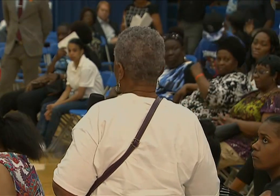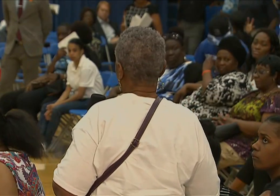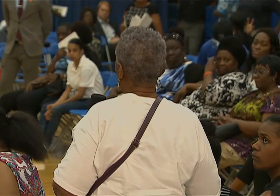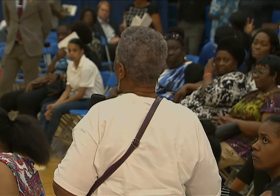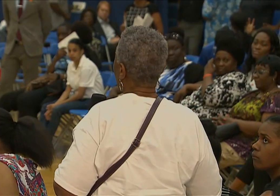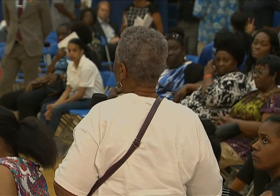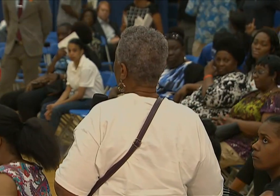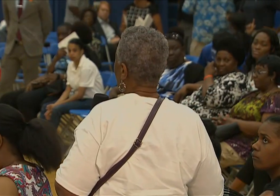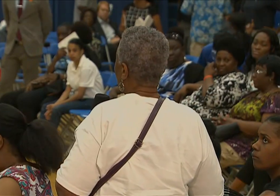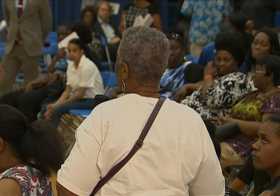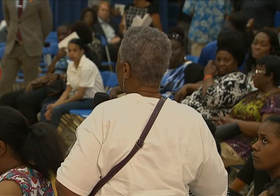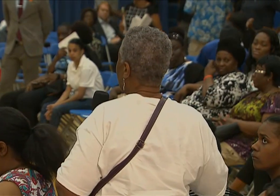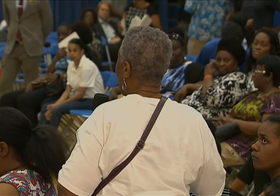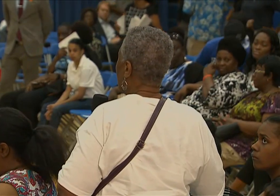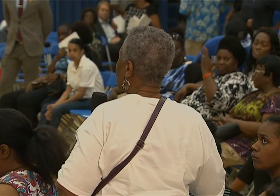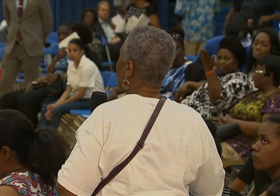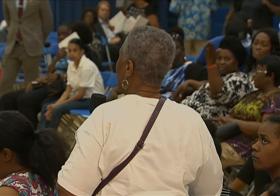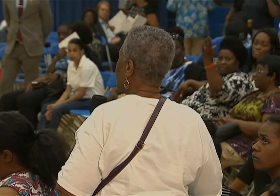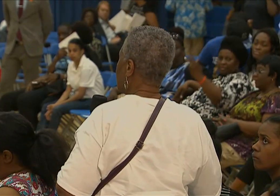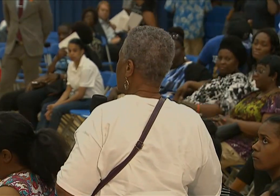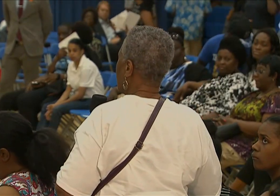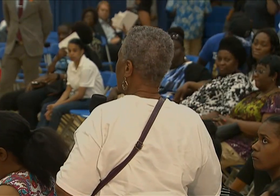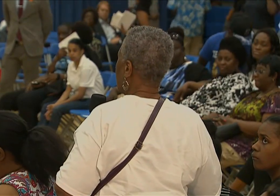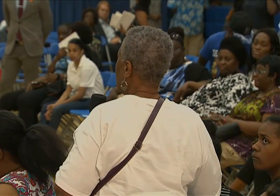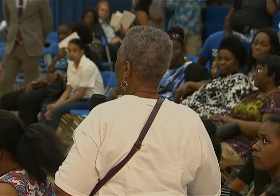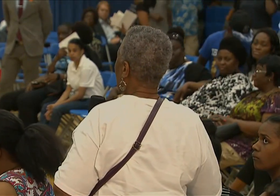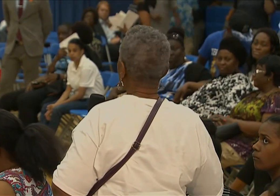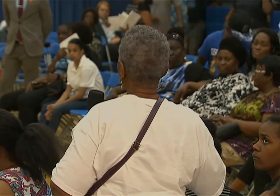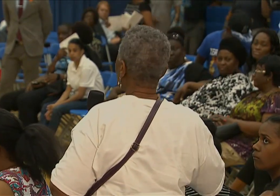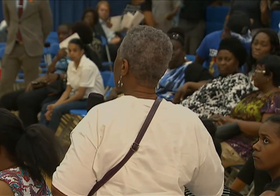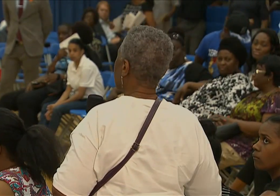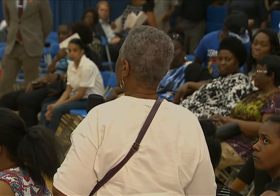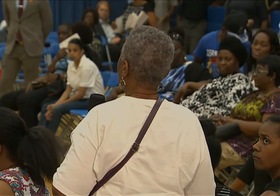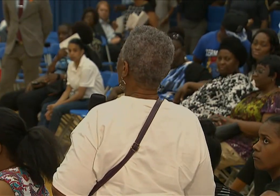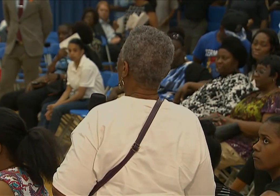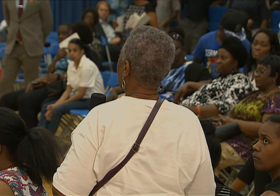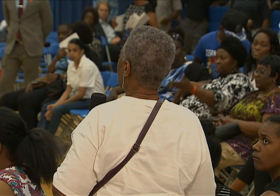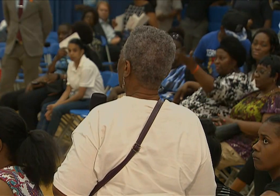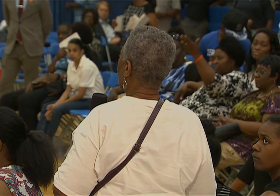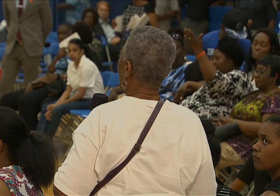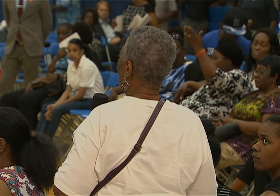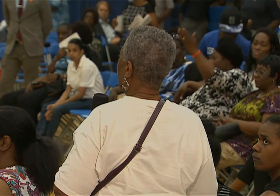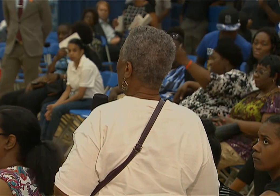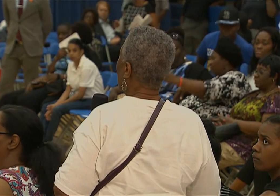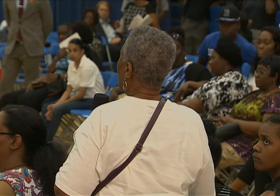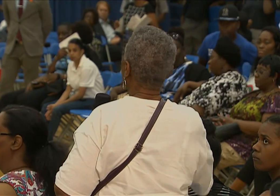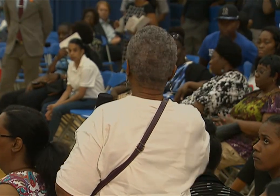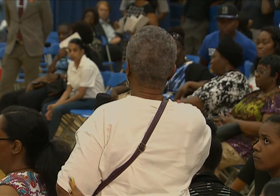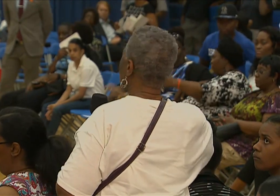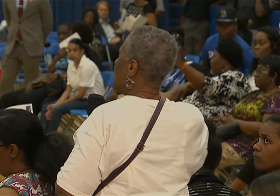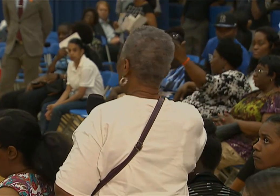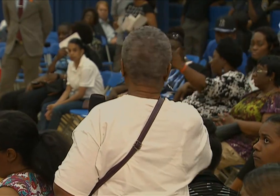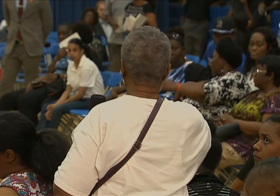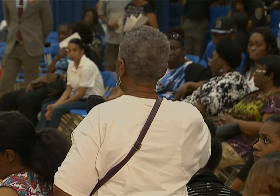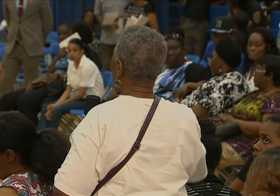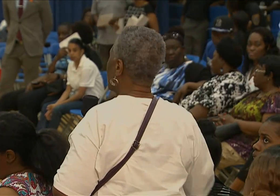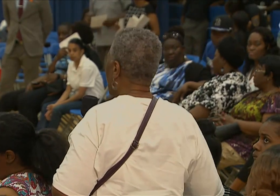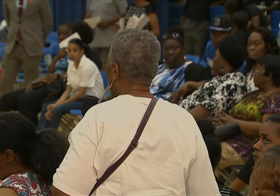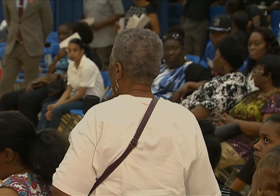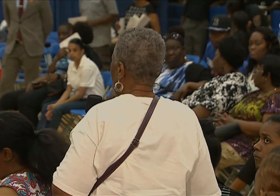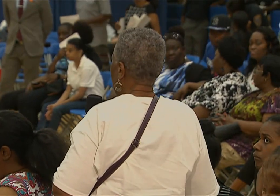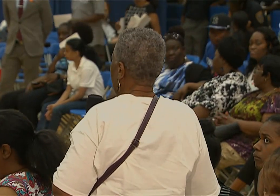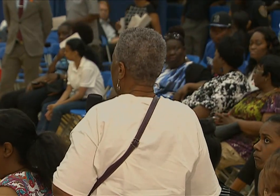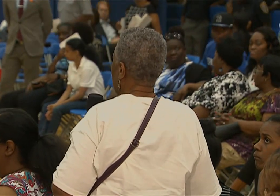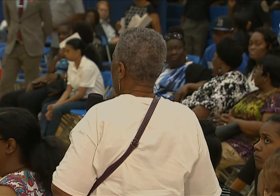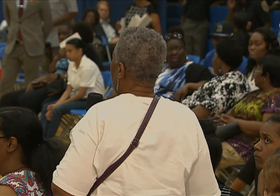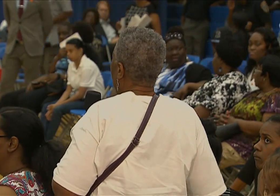hit this young woman. The guy was a monster. And as soon as he saw my grandson come with him, he just unload the